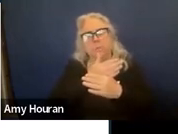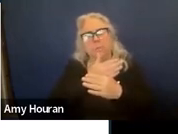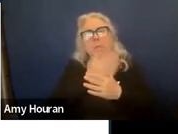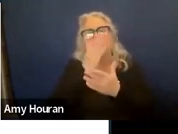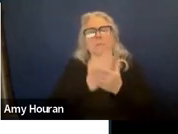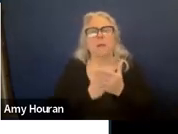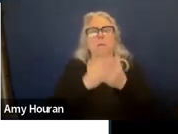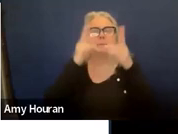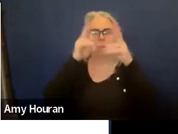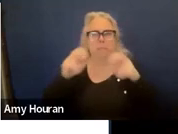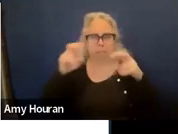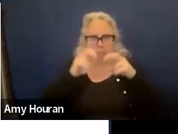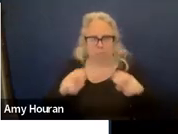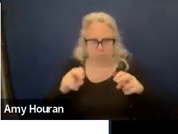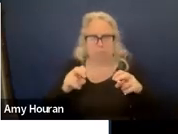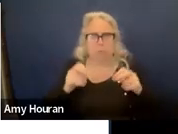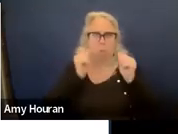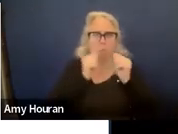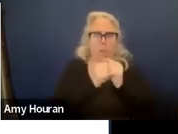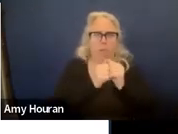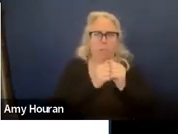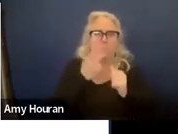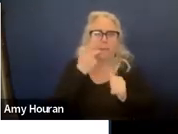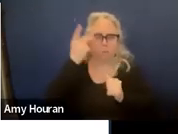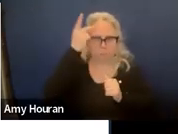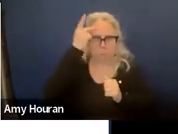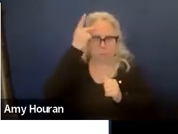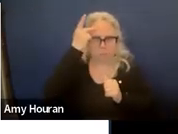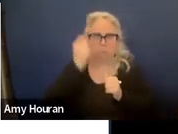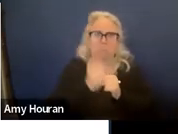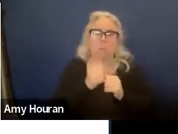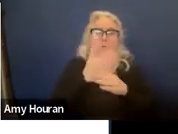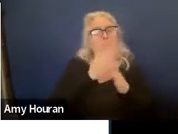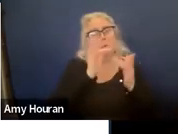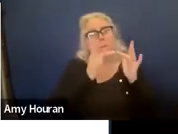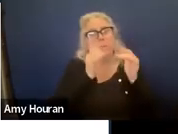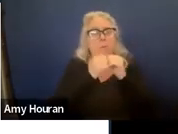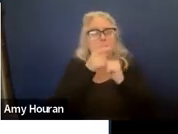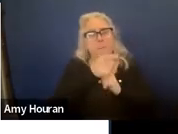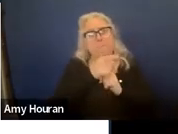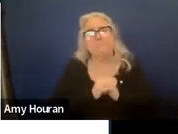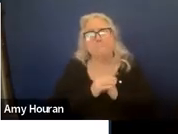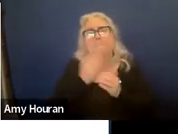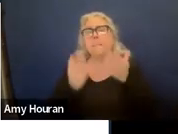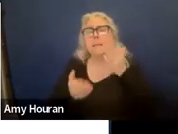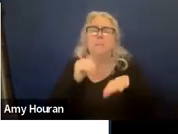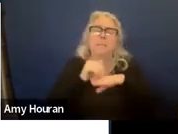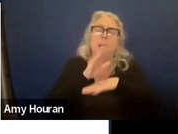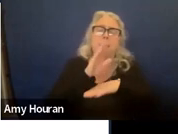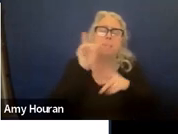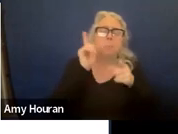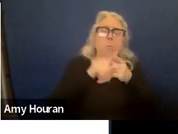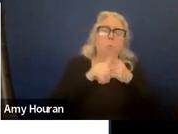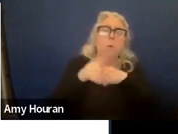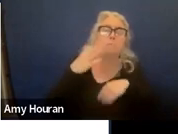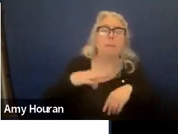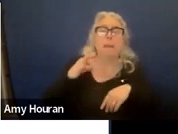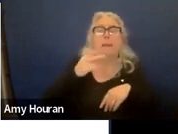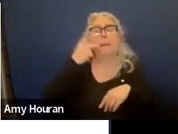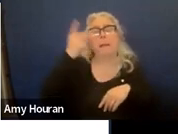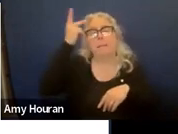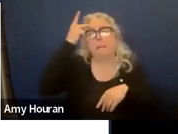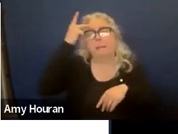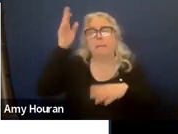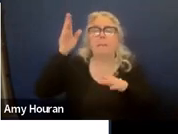some of the assessments and things with them. Share the website with them. Maybe send them to the Maine Parent